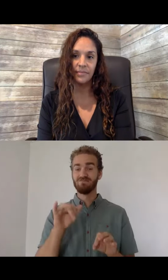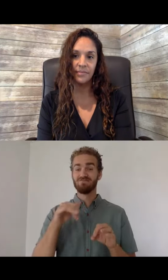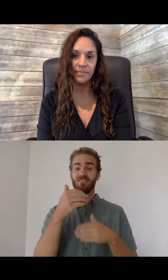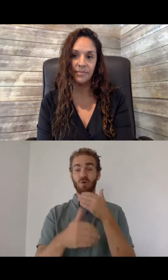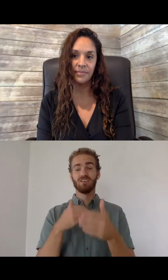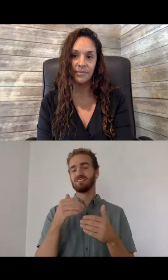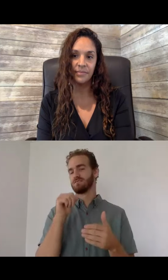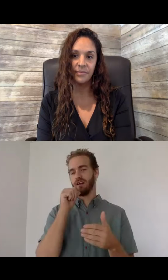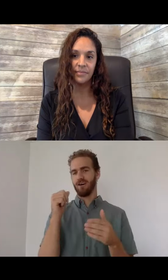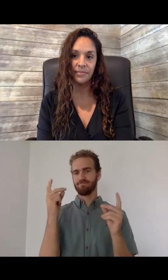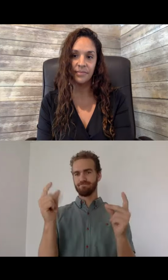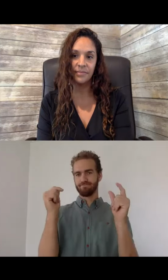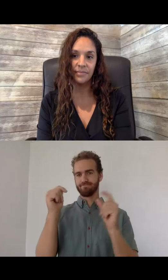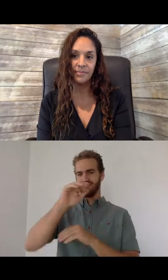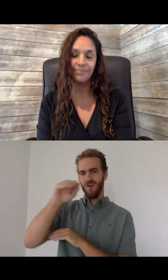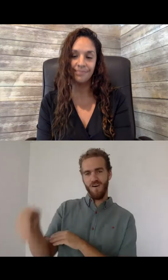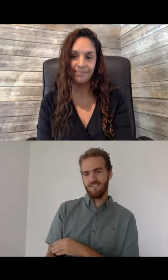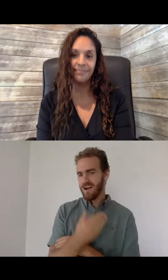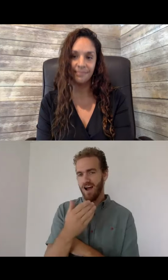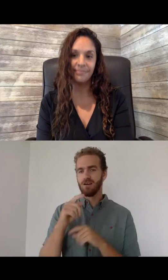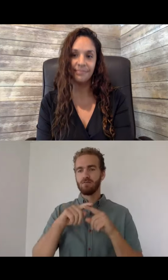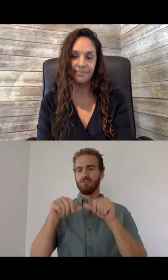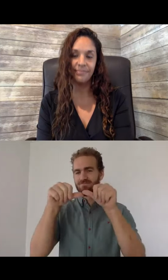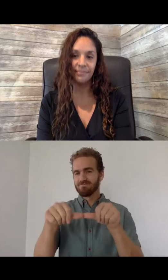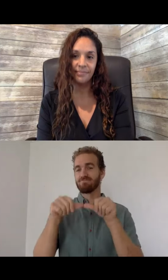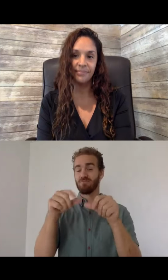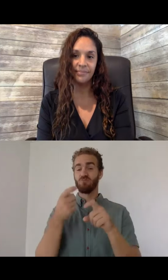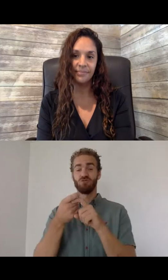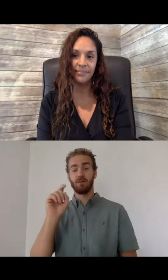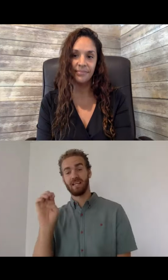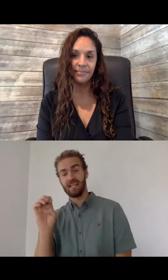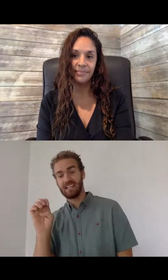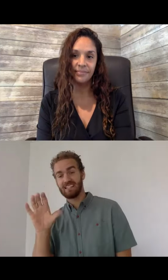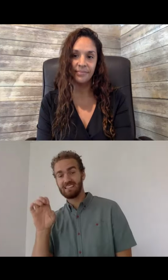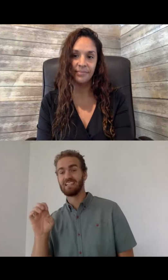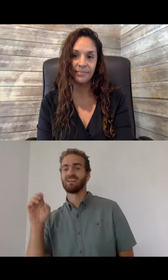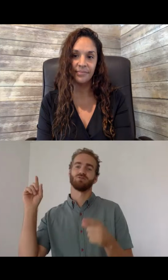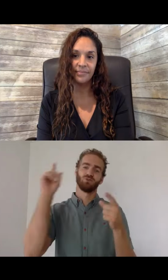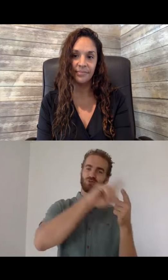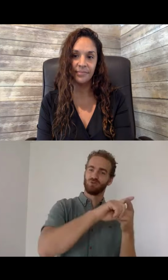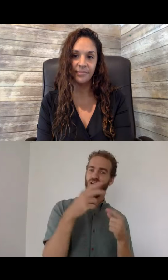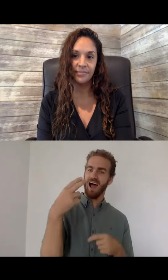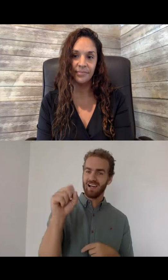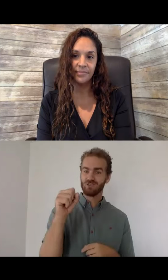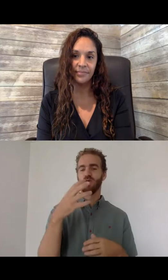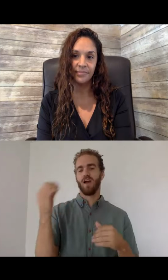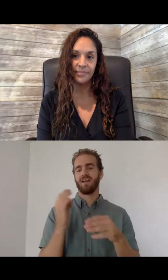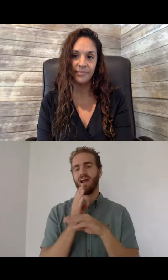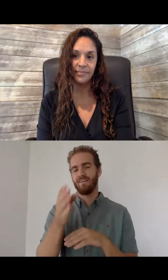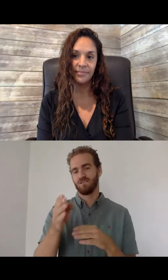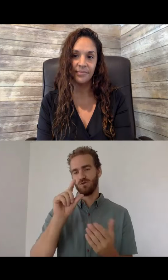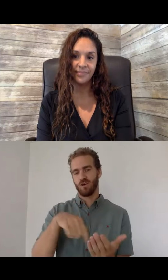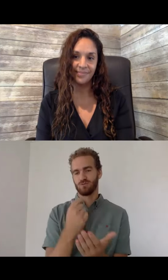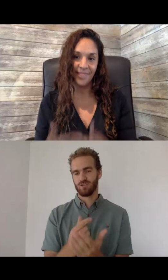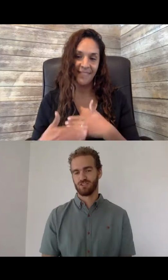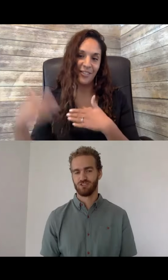why we have this issue, and that's really important to have. It's not an overnight fix. It's an ongoing discussion from ECE all the way up to our